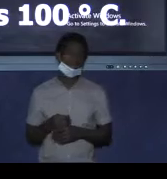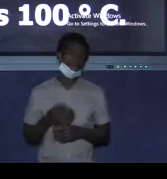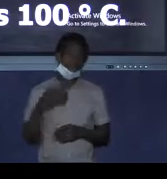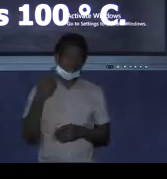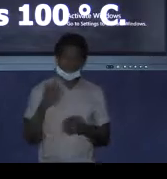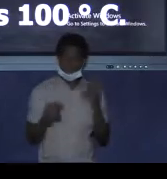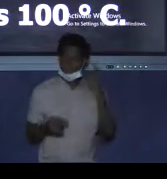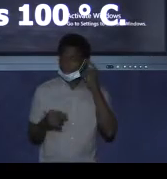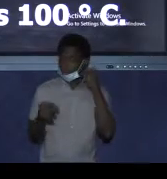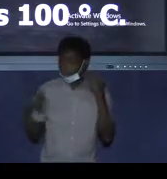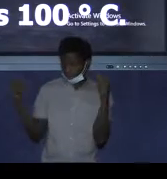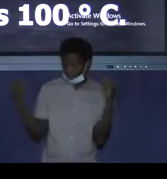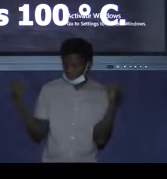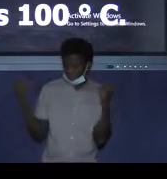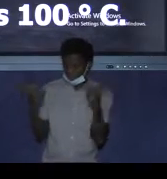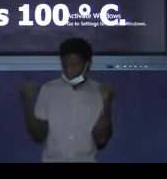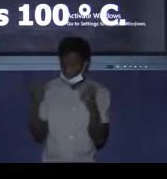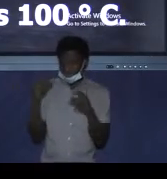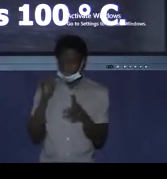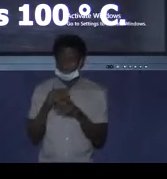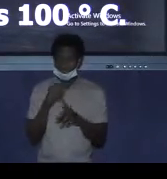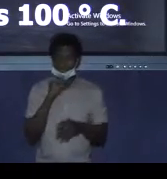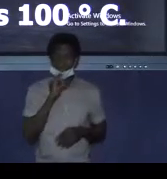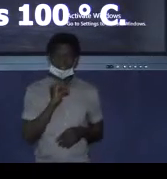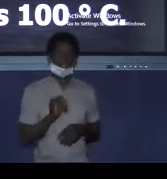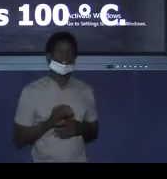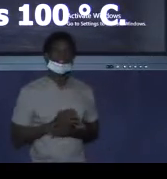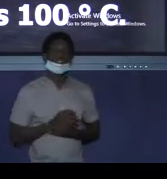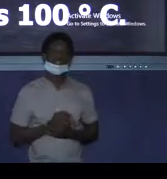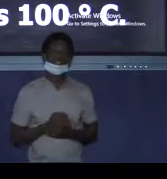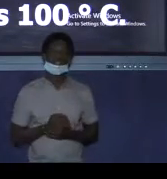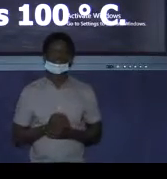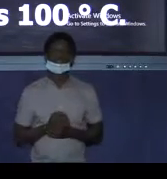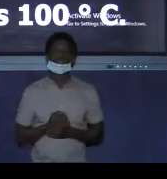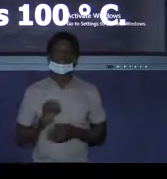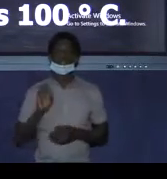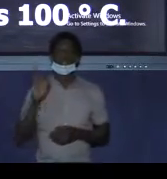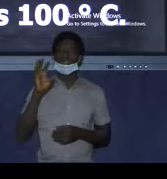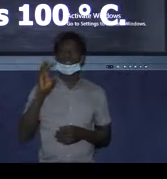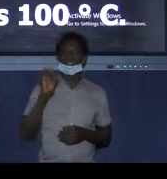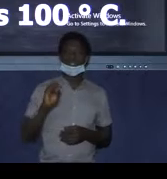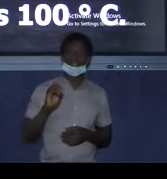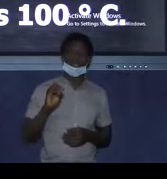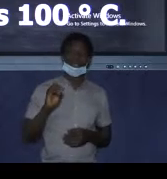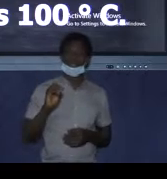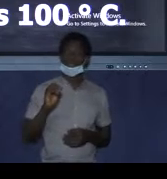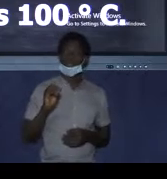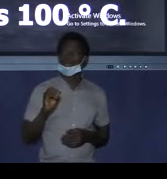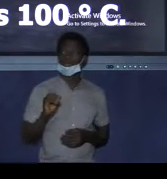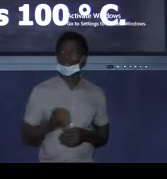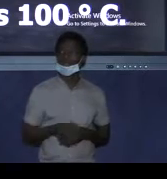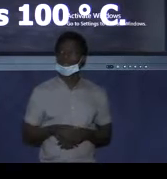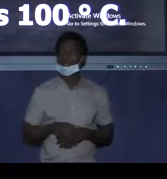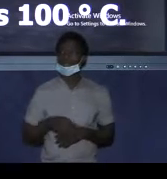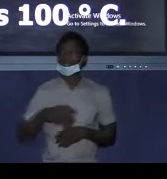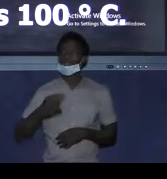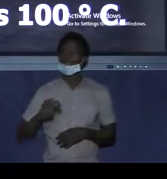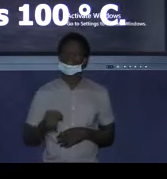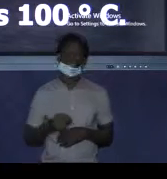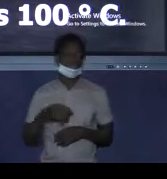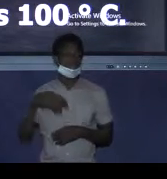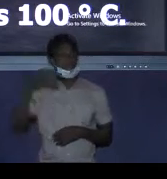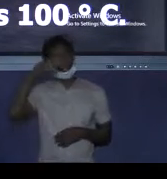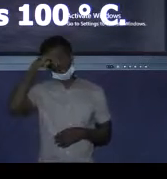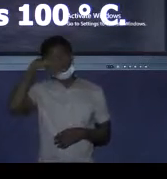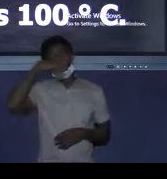has ice point of water at 0 degrees Celsius and its steam point as 100 degrees Celsius.